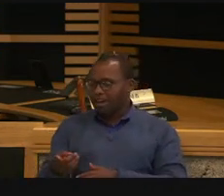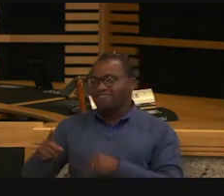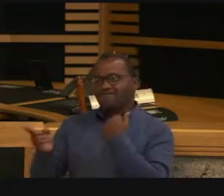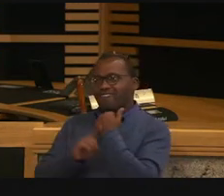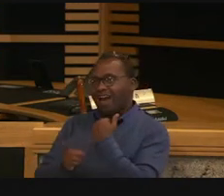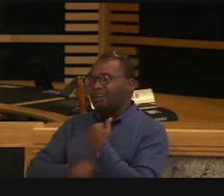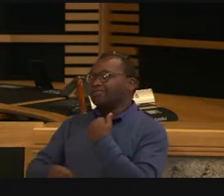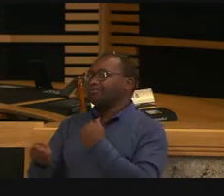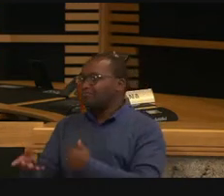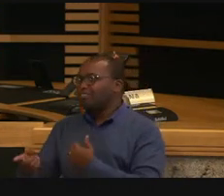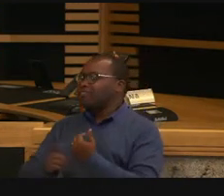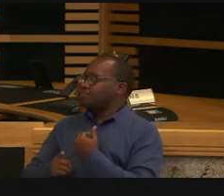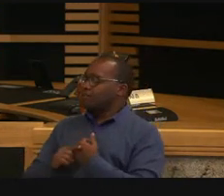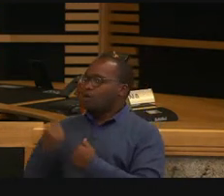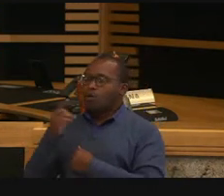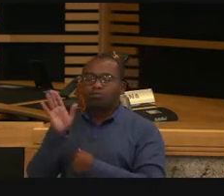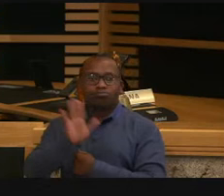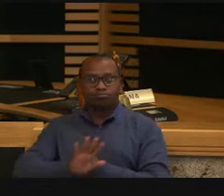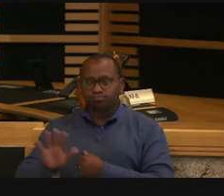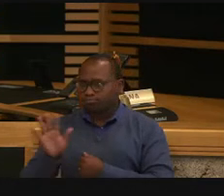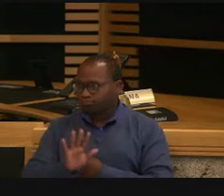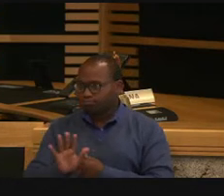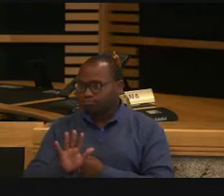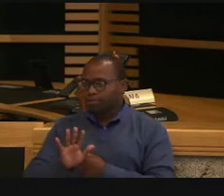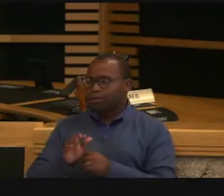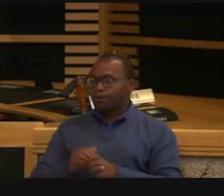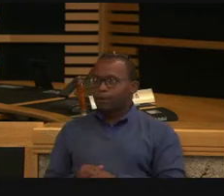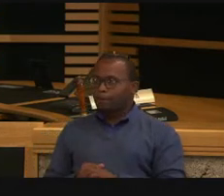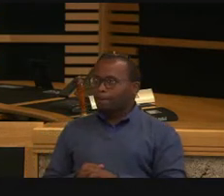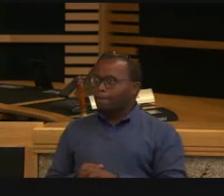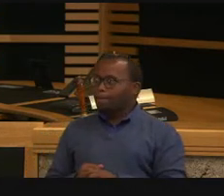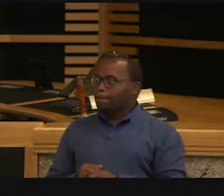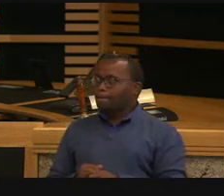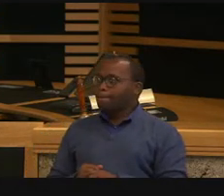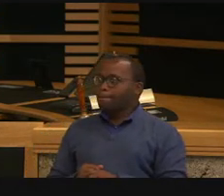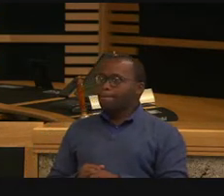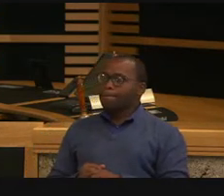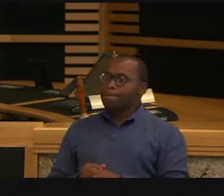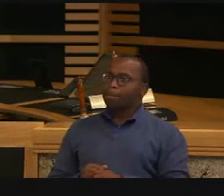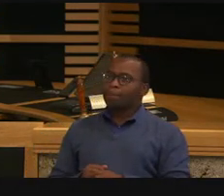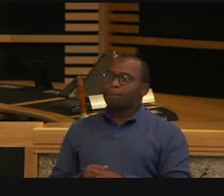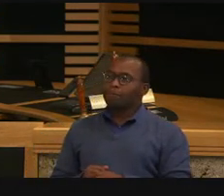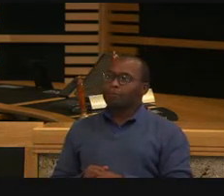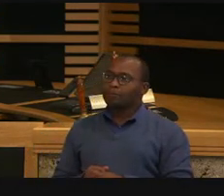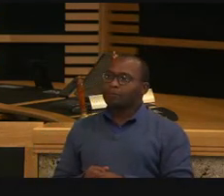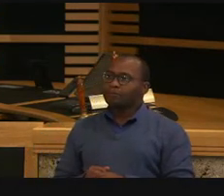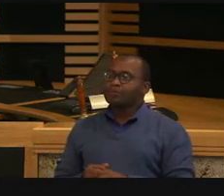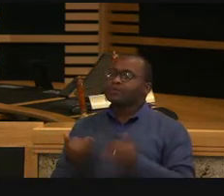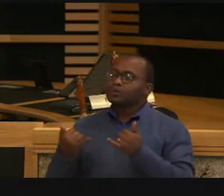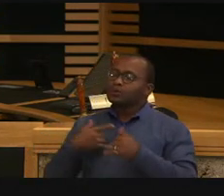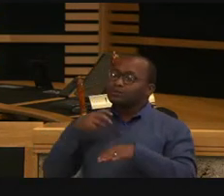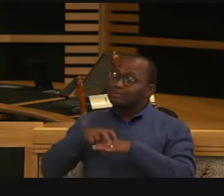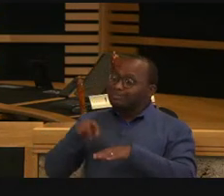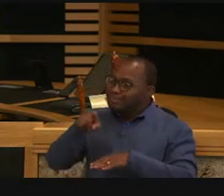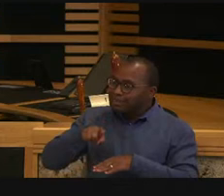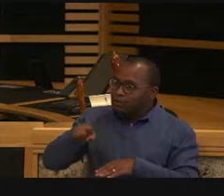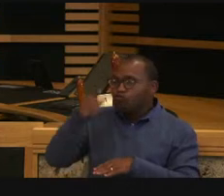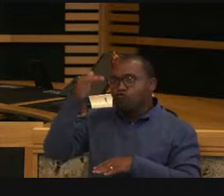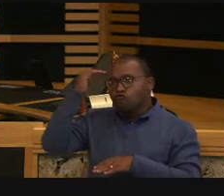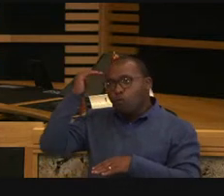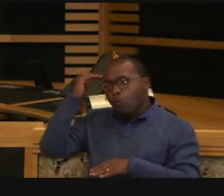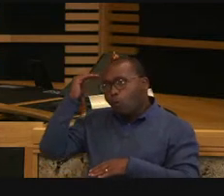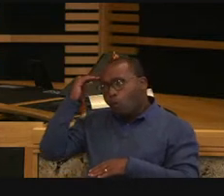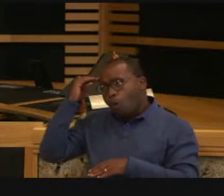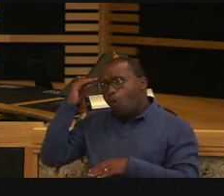all the pedestrians that use our roads are doing it in an orderly manner to ensure that there is a safe and